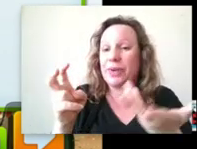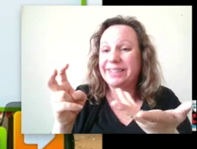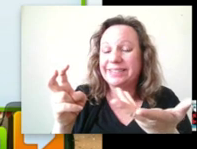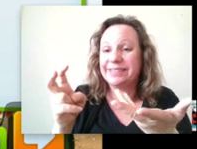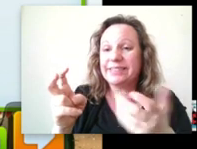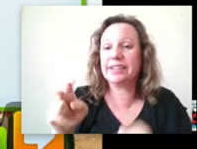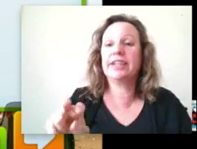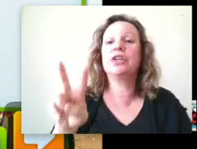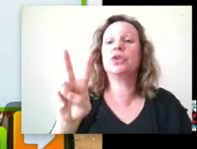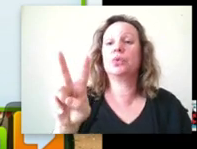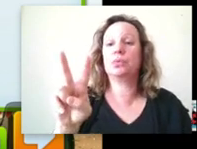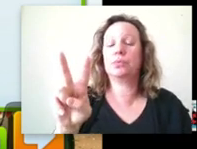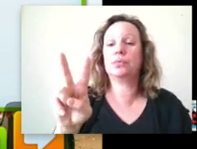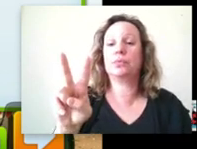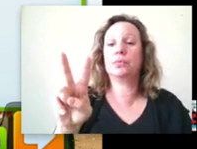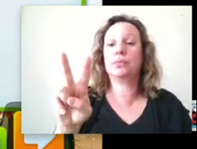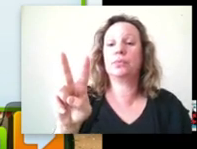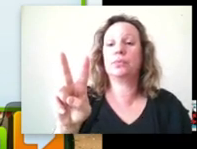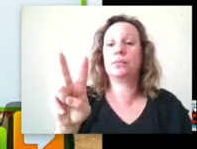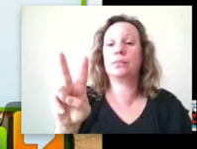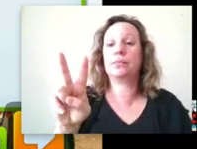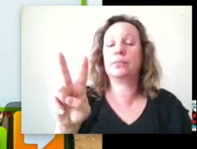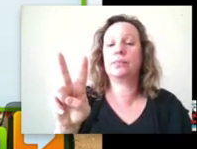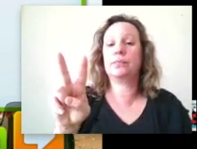is 2.5